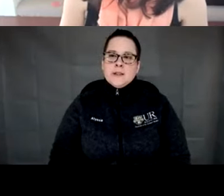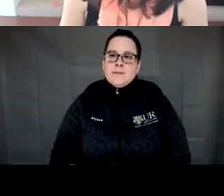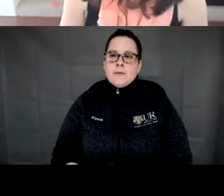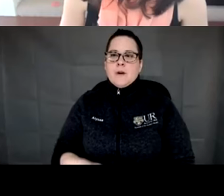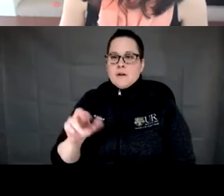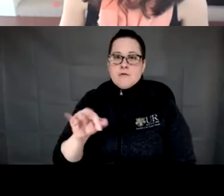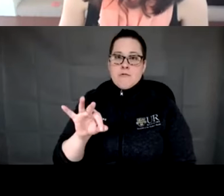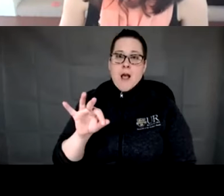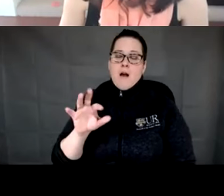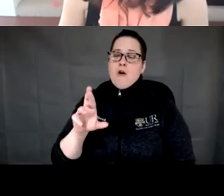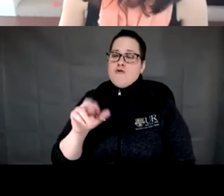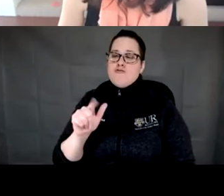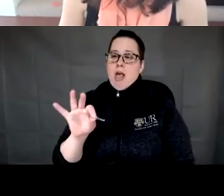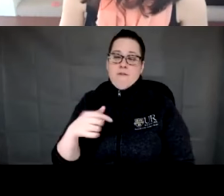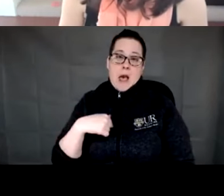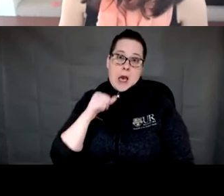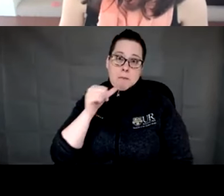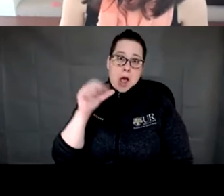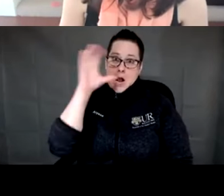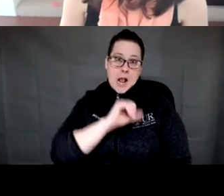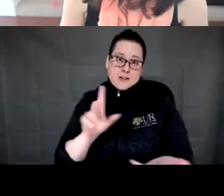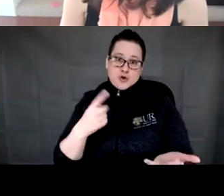I'm not speculating. It's an empirical question.